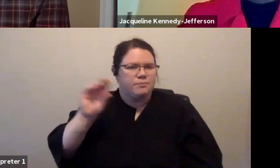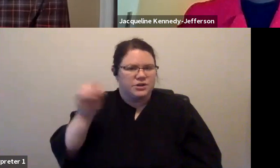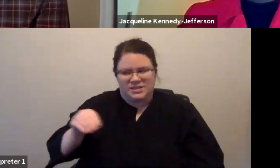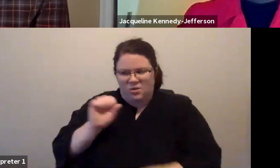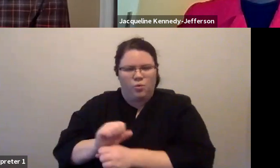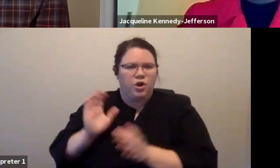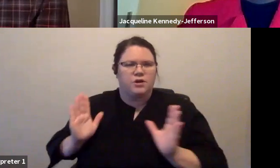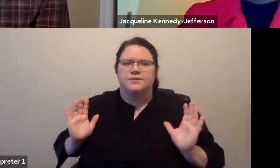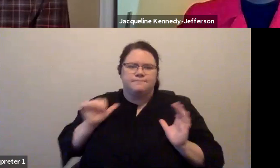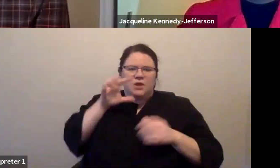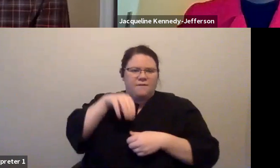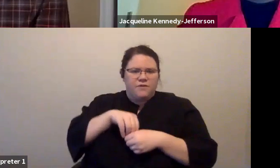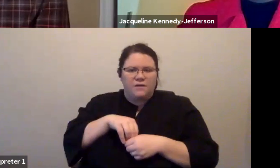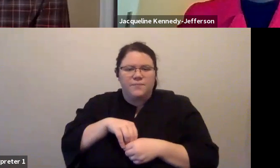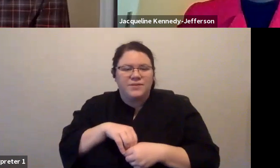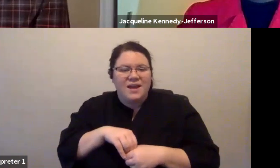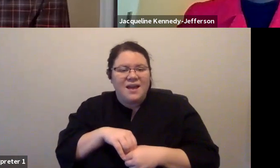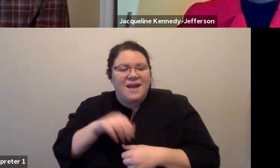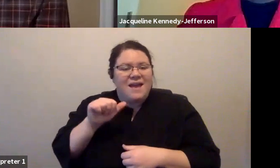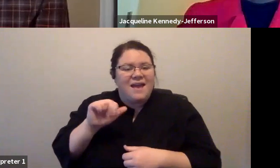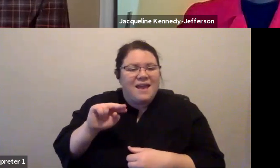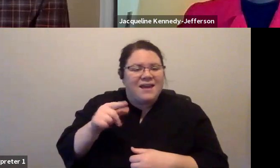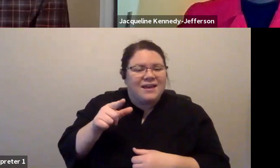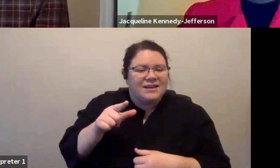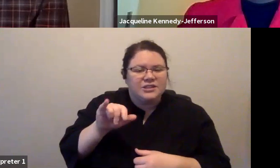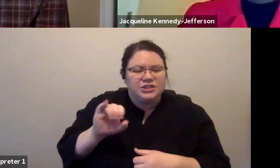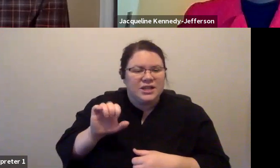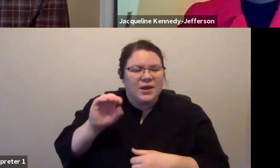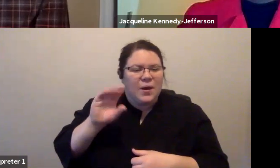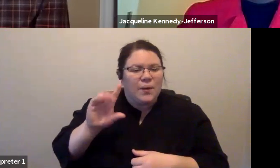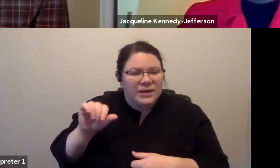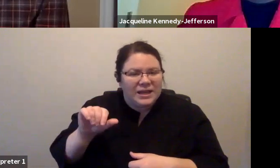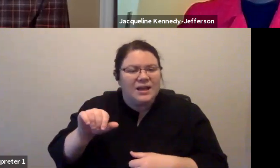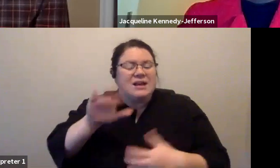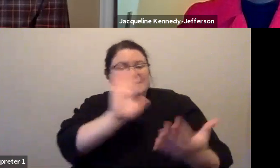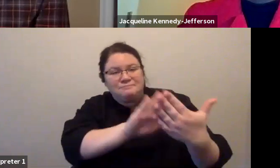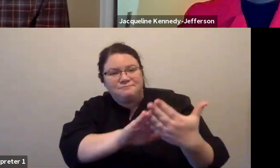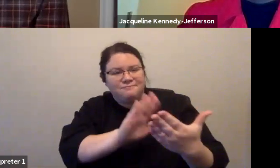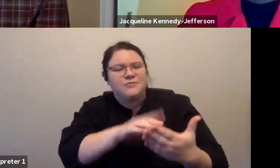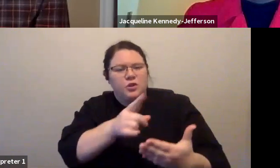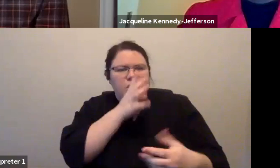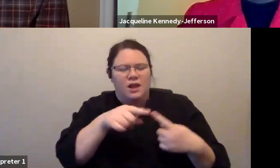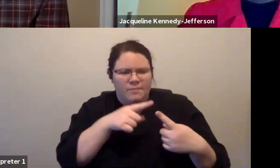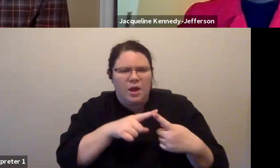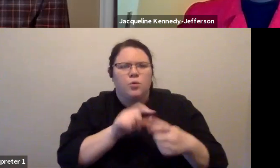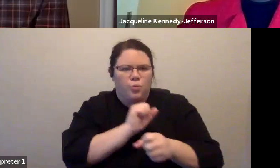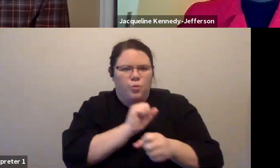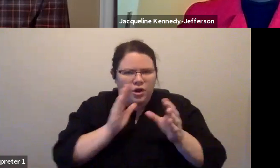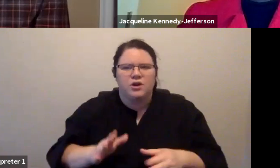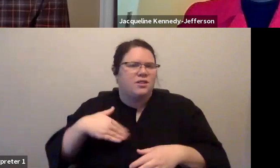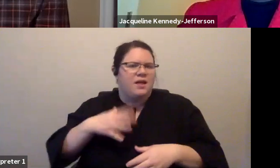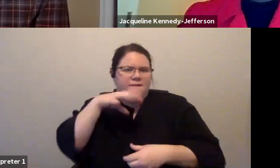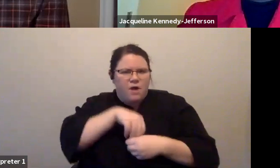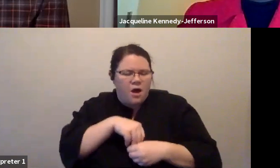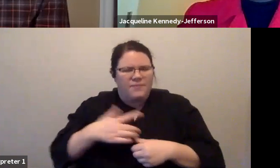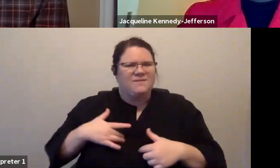so shout out to Angie, Cody for talking about disengaged workers. And so I think it's important to measure